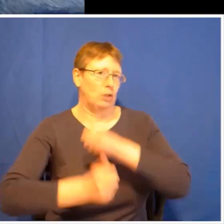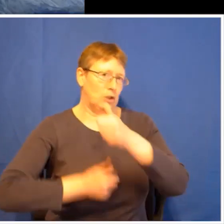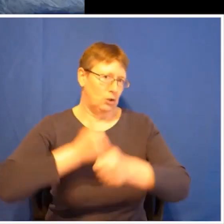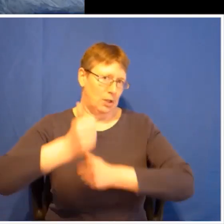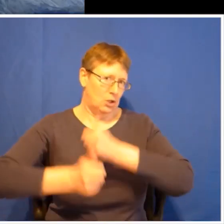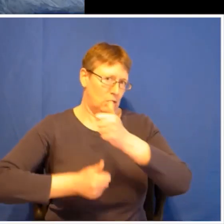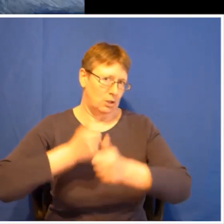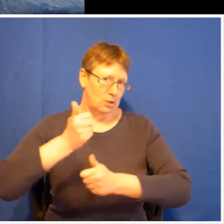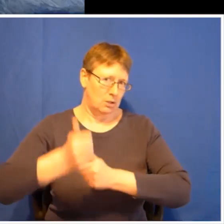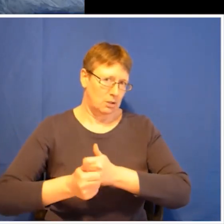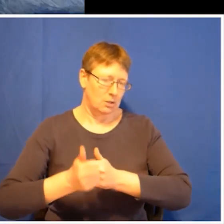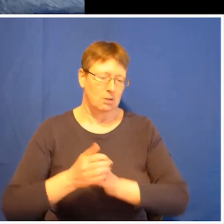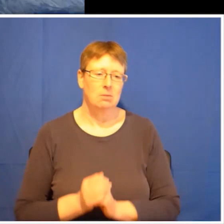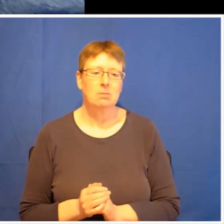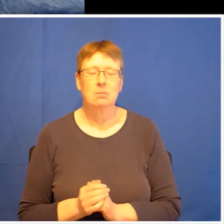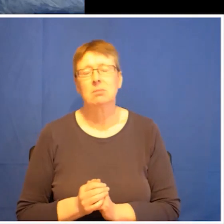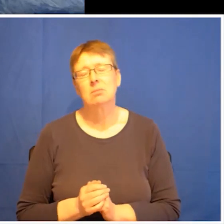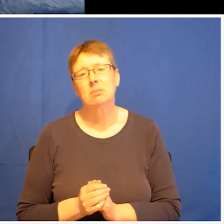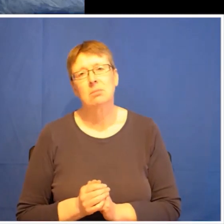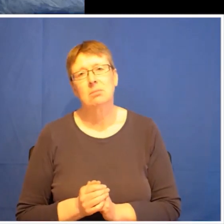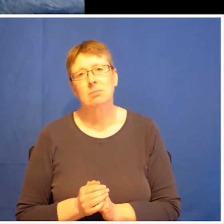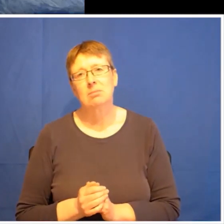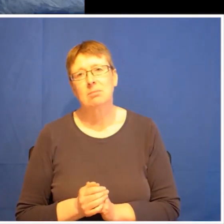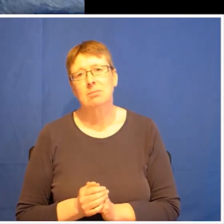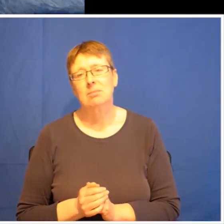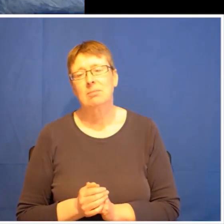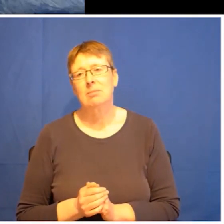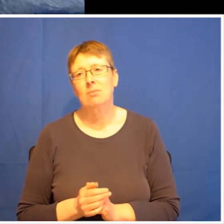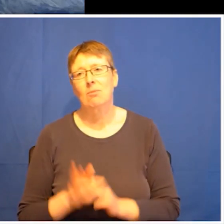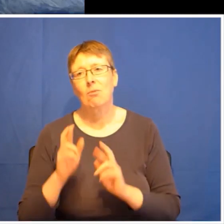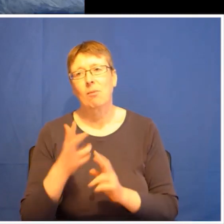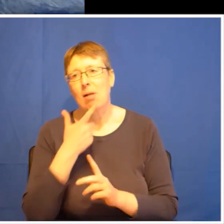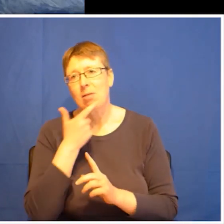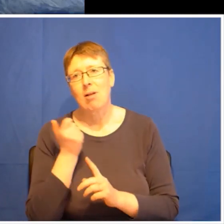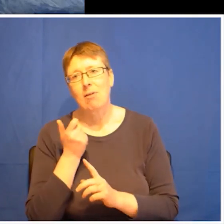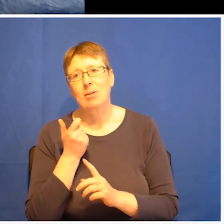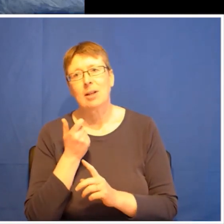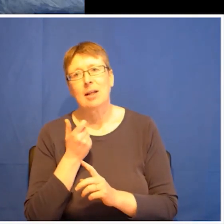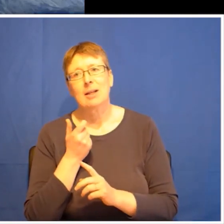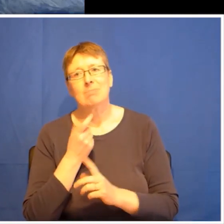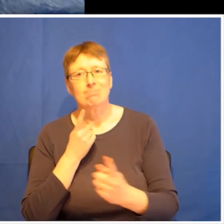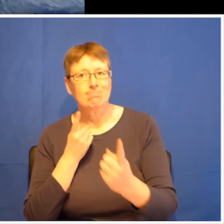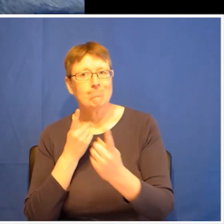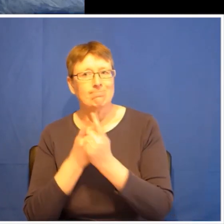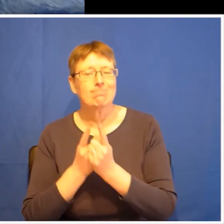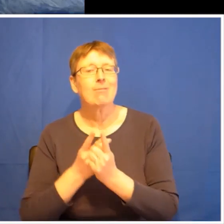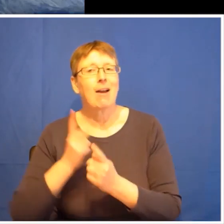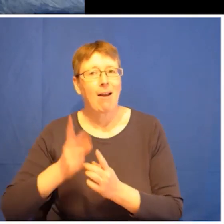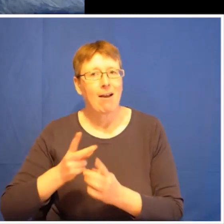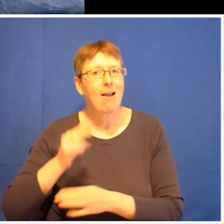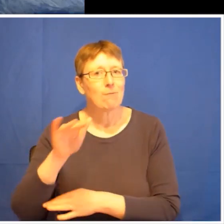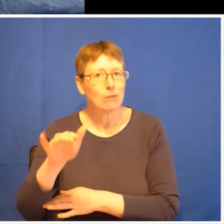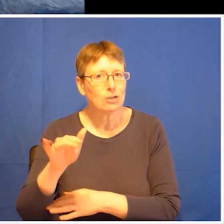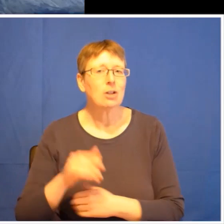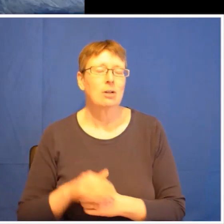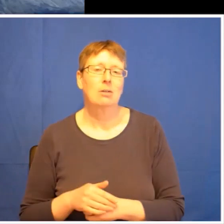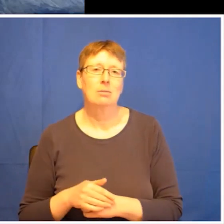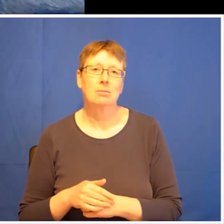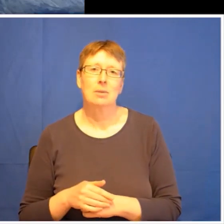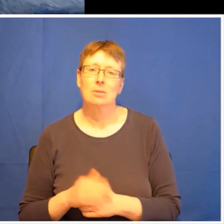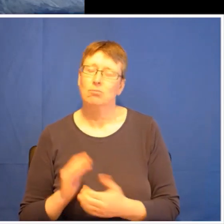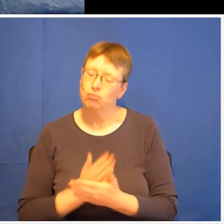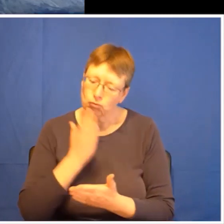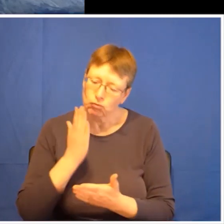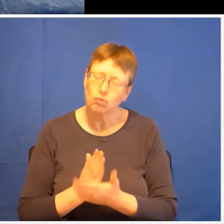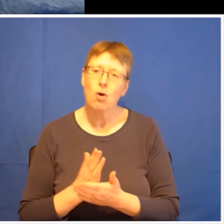very warm congratulations. Be lovely to speak to you again in the future, and I'm sure you're going to have